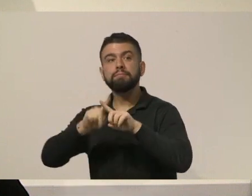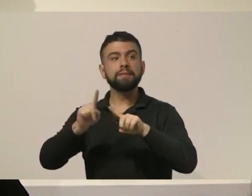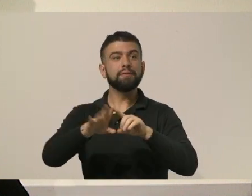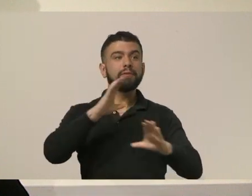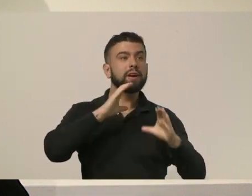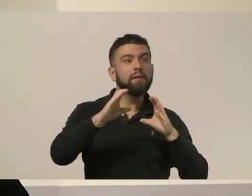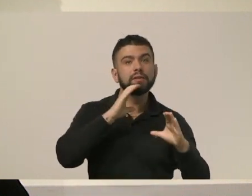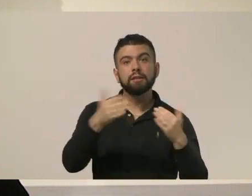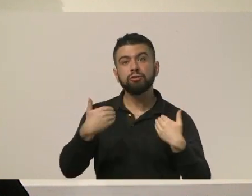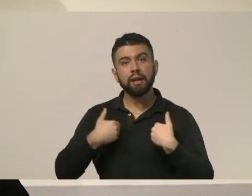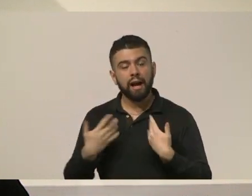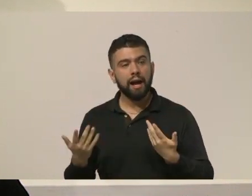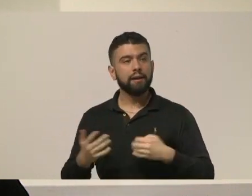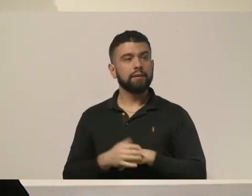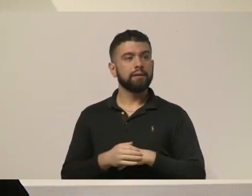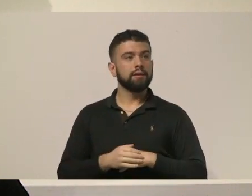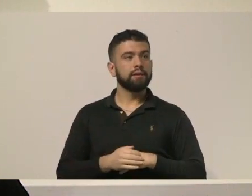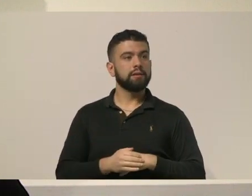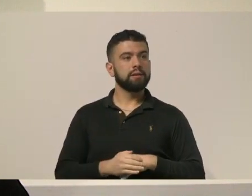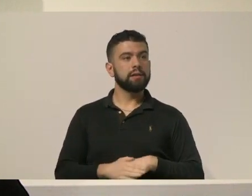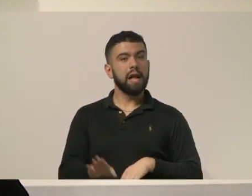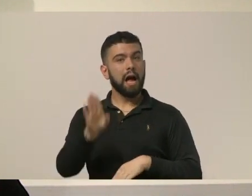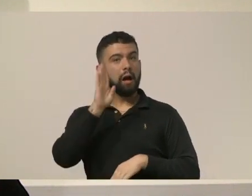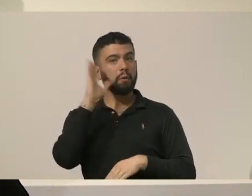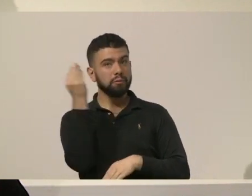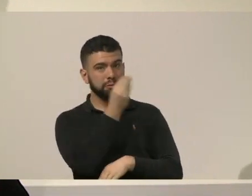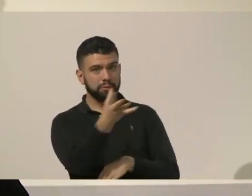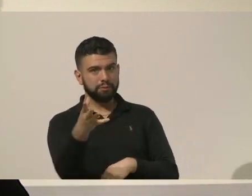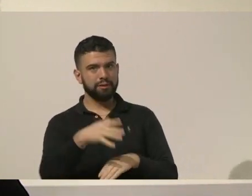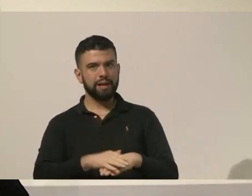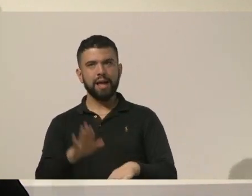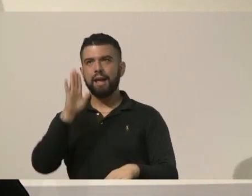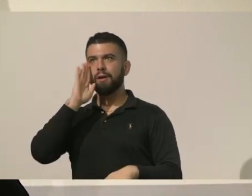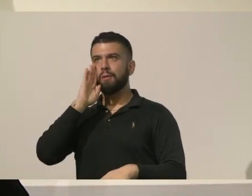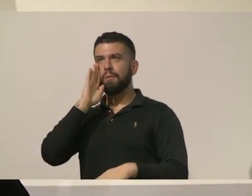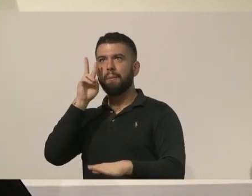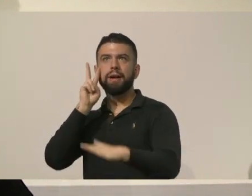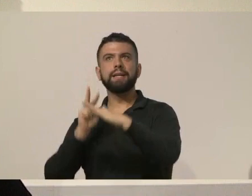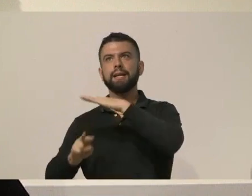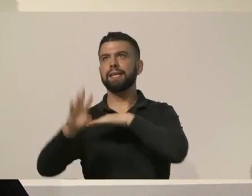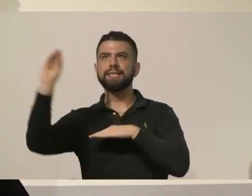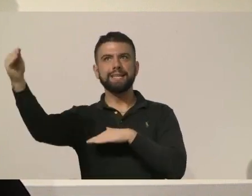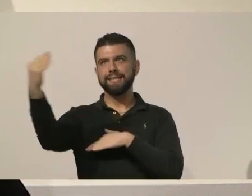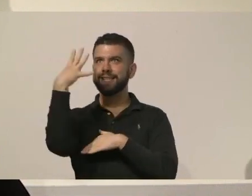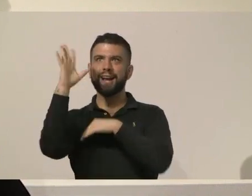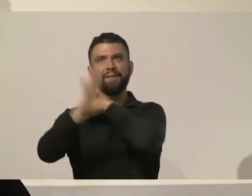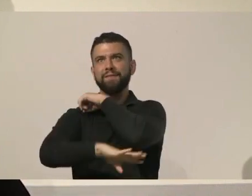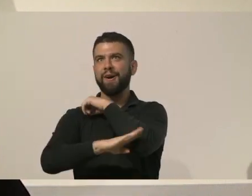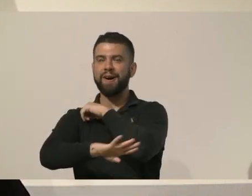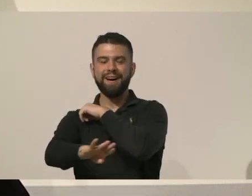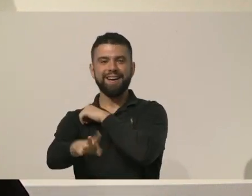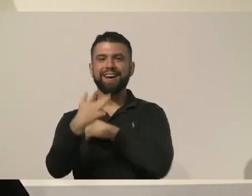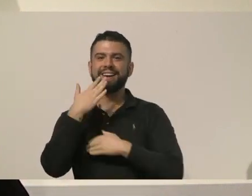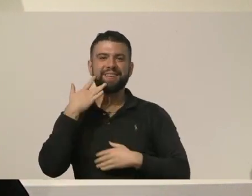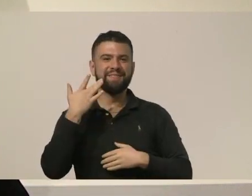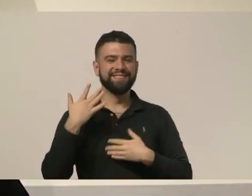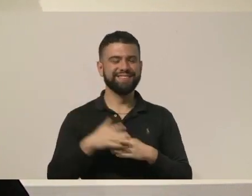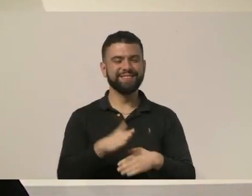to have. I will just underscore, it is a sunny fall and we are feeling very good about it. So thank you very